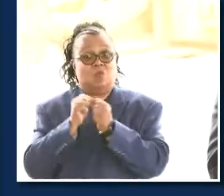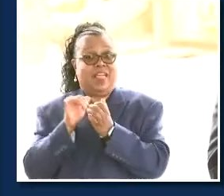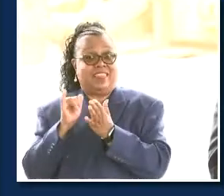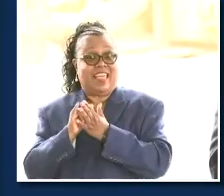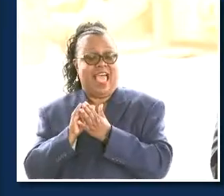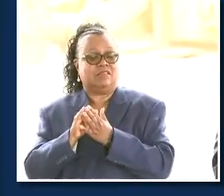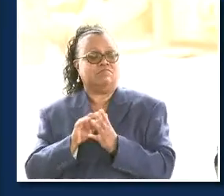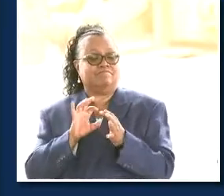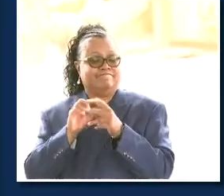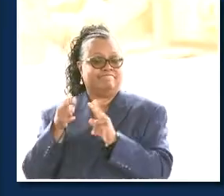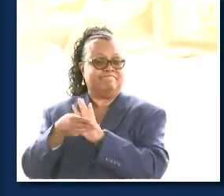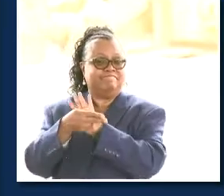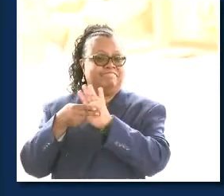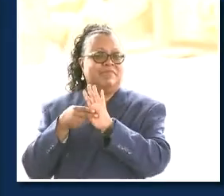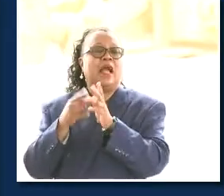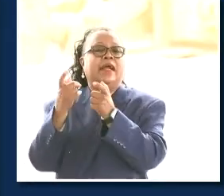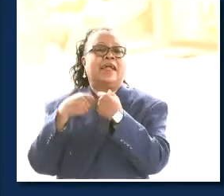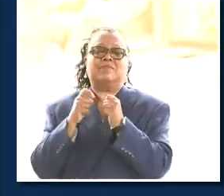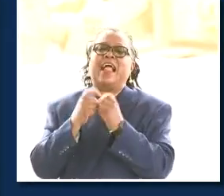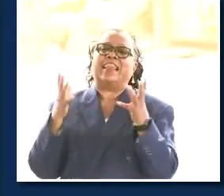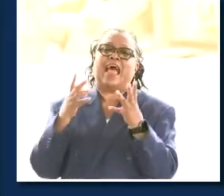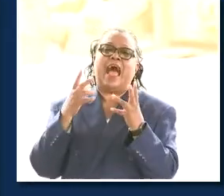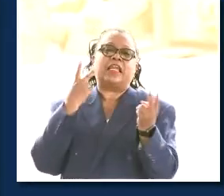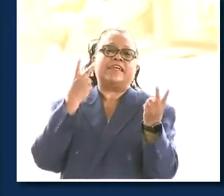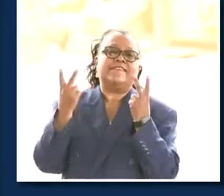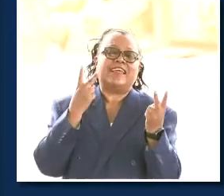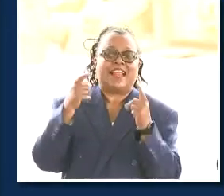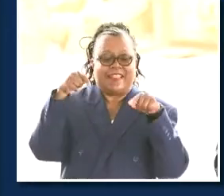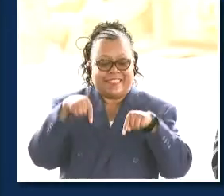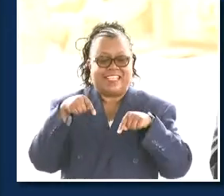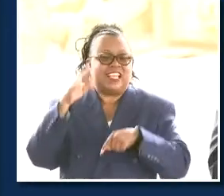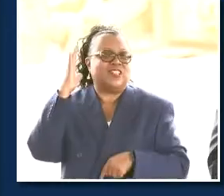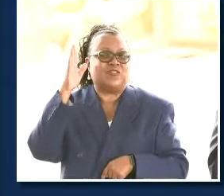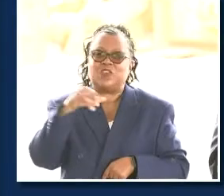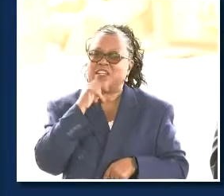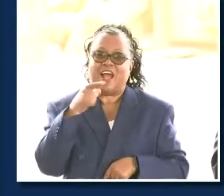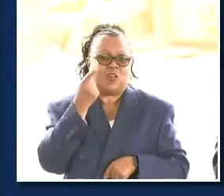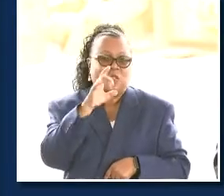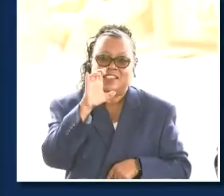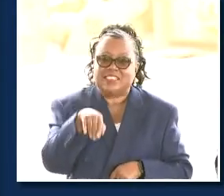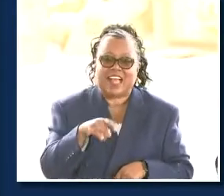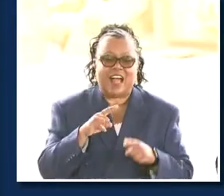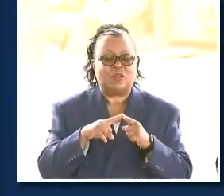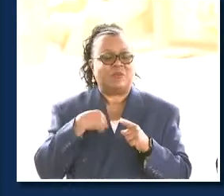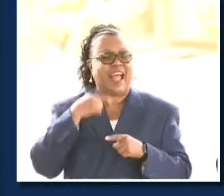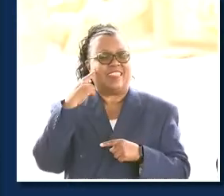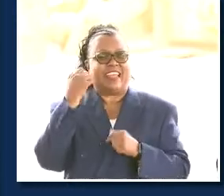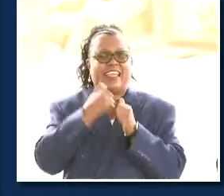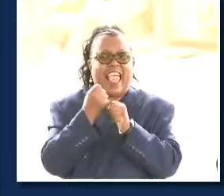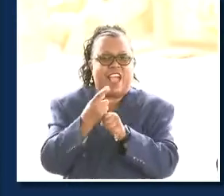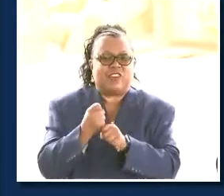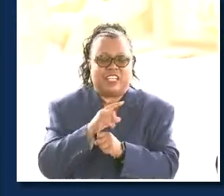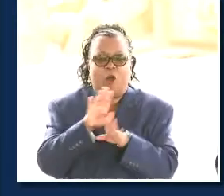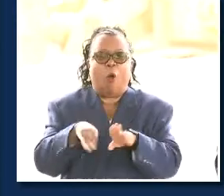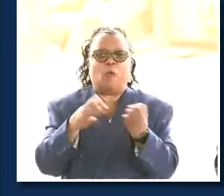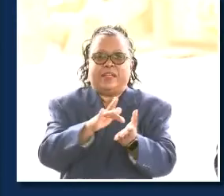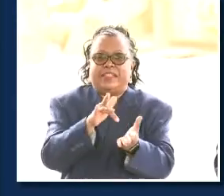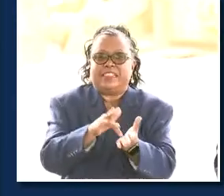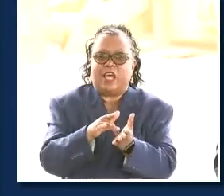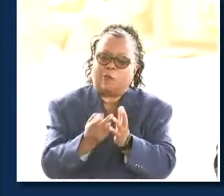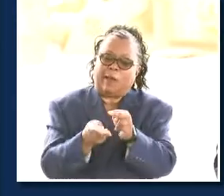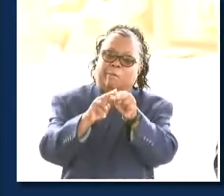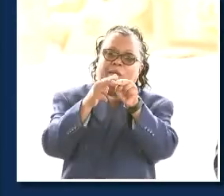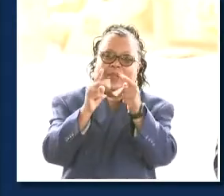that distinction you get a lot of visioning. This is the future, not only in Chicago, but I think in every urban center, is building